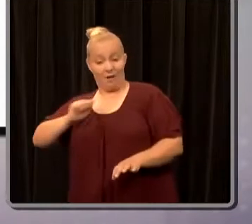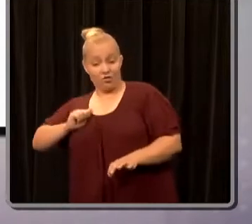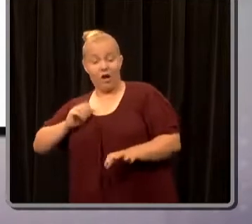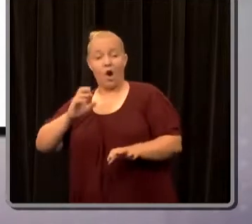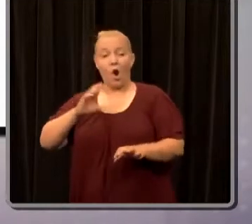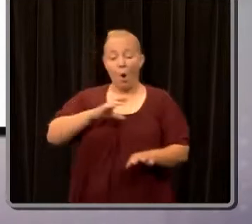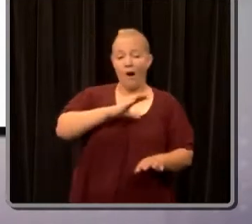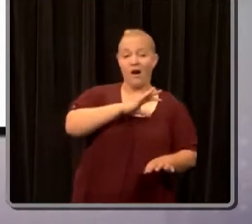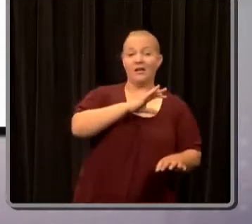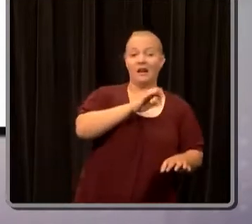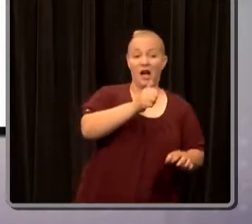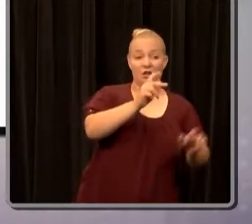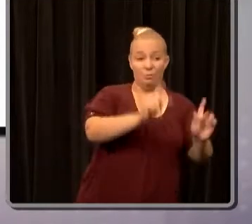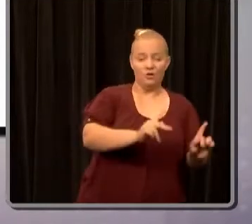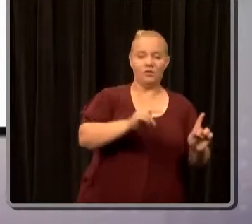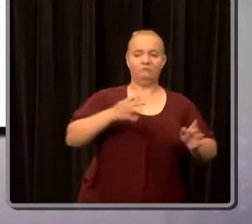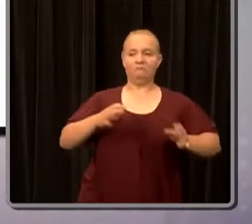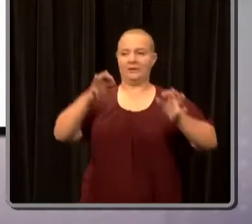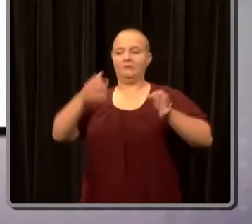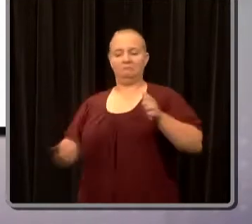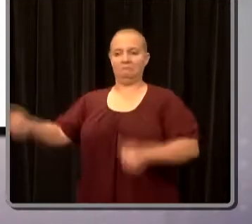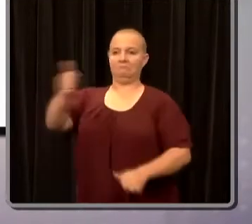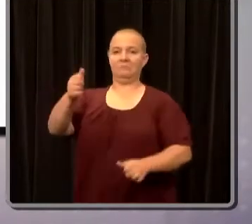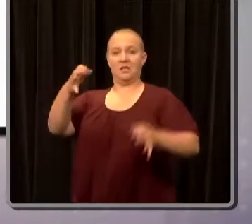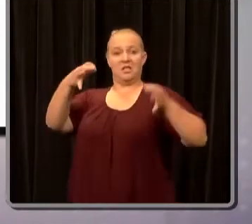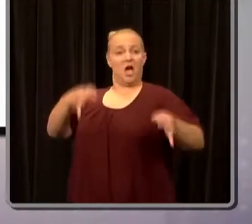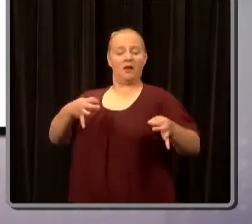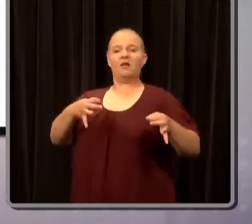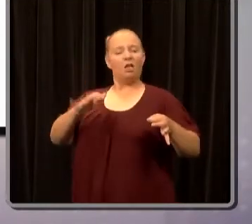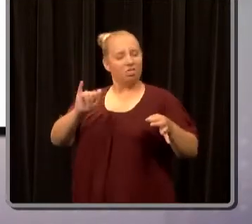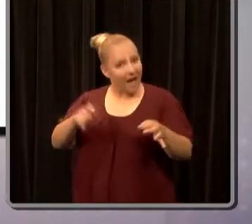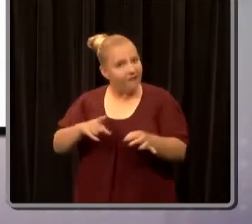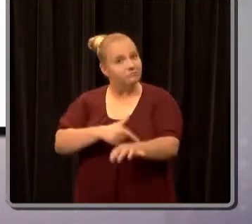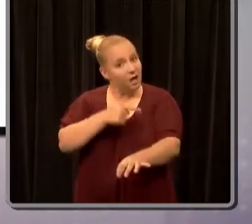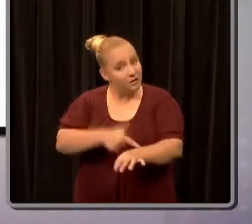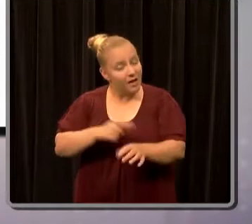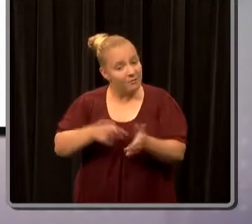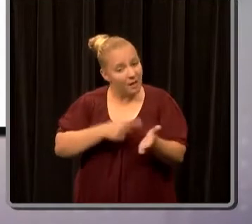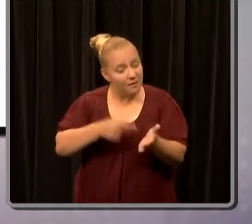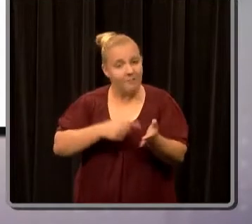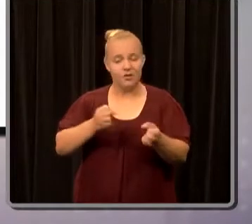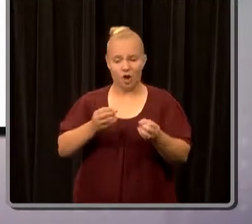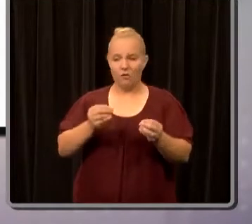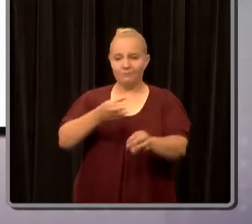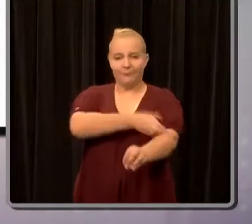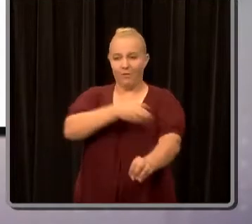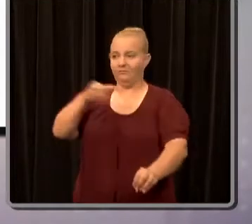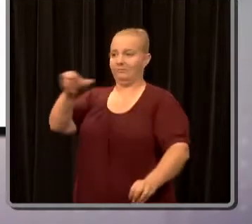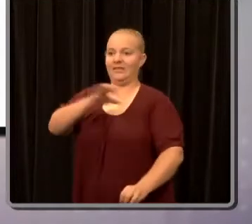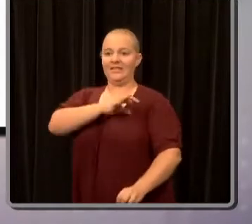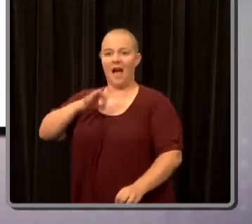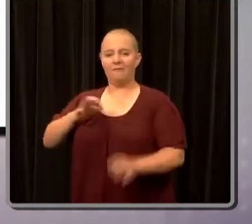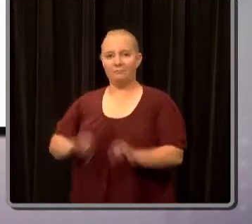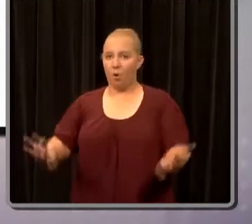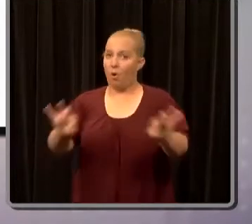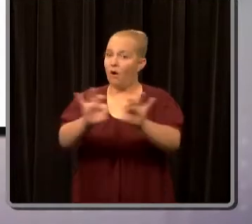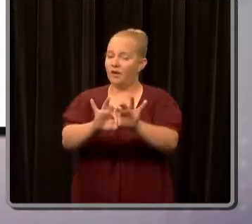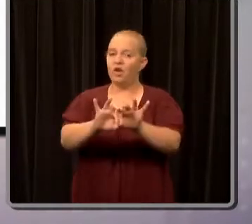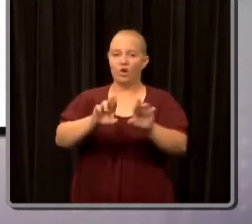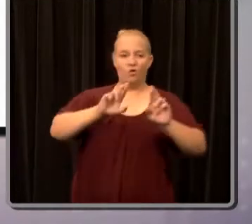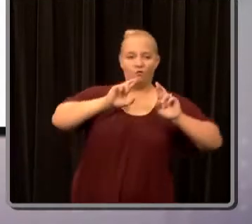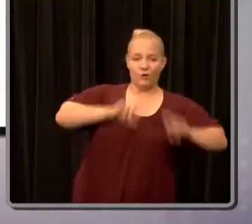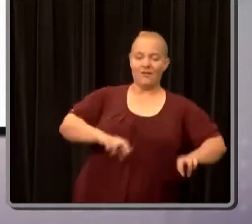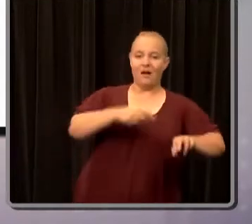decision can be certainly concerning. So given that power to the staff, we think is really important. Response